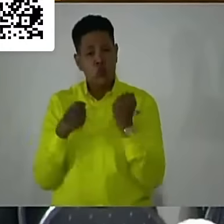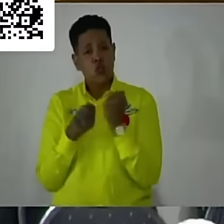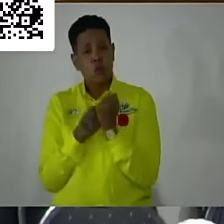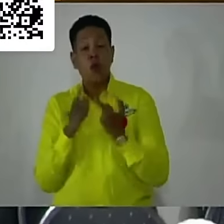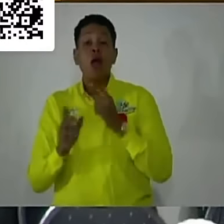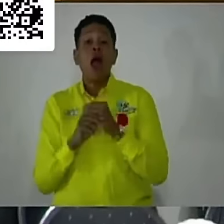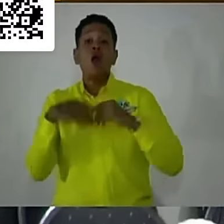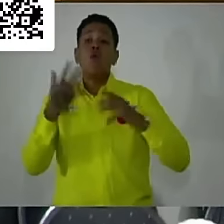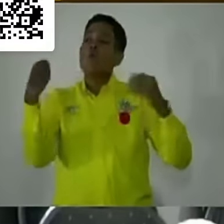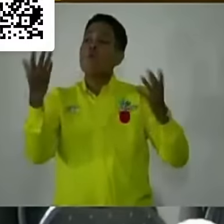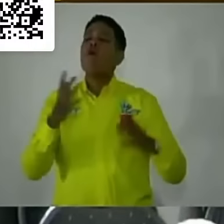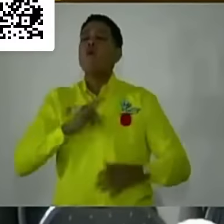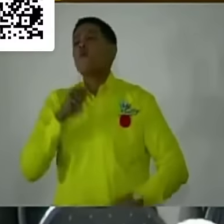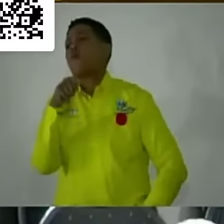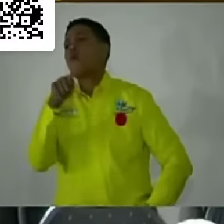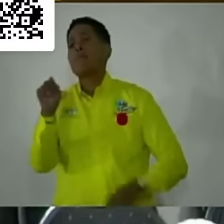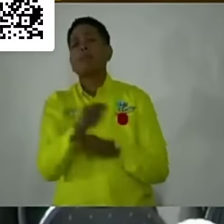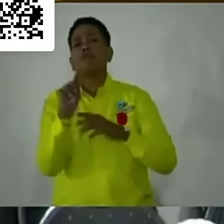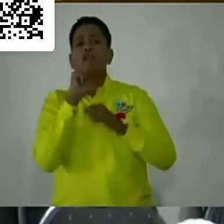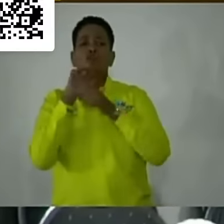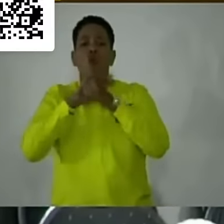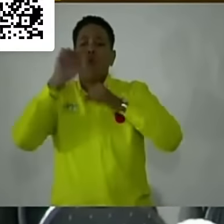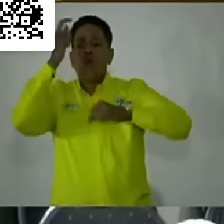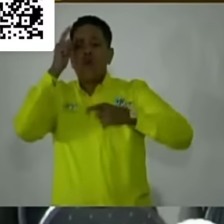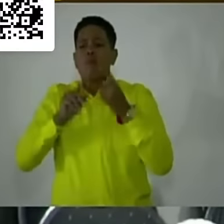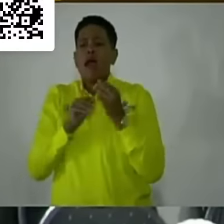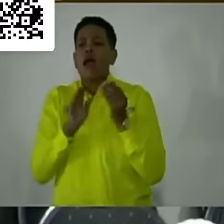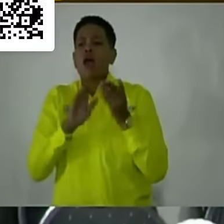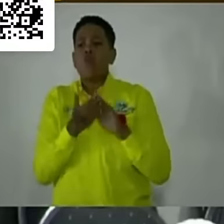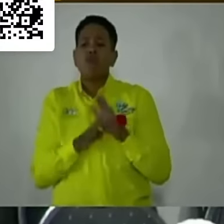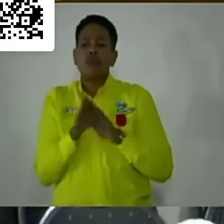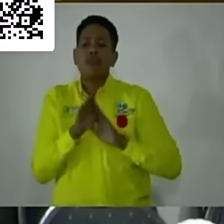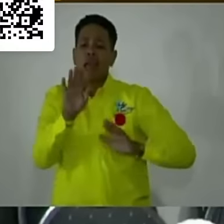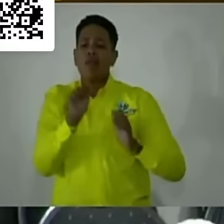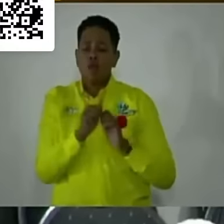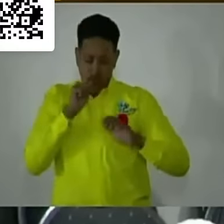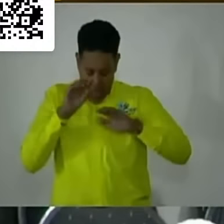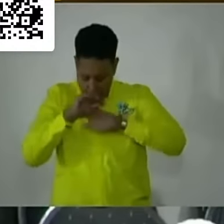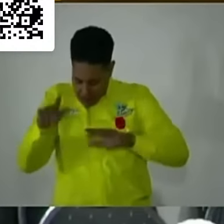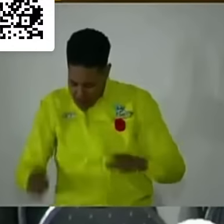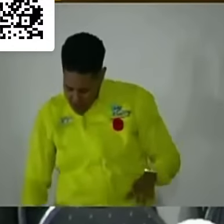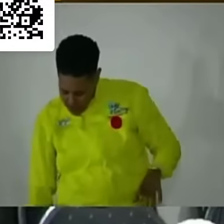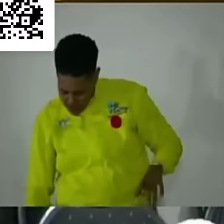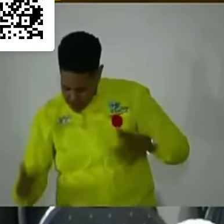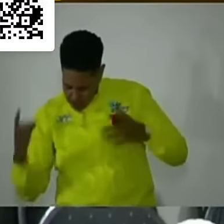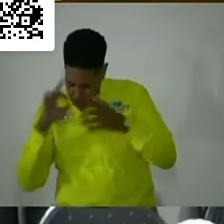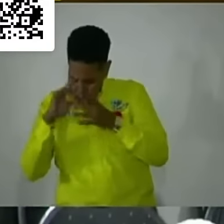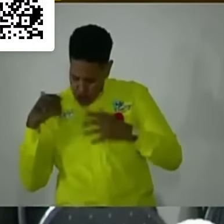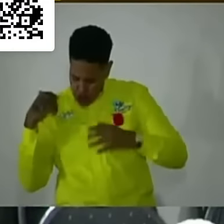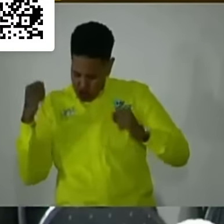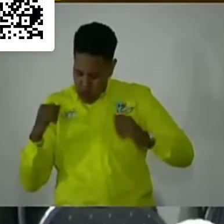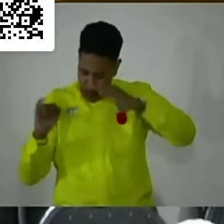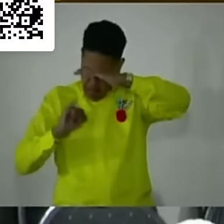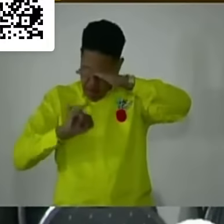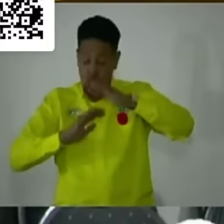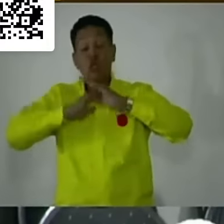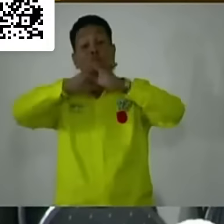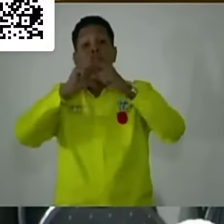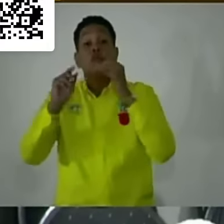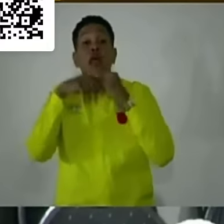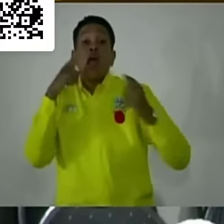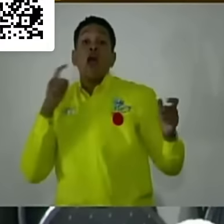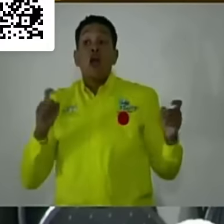as providing the Ministry of Local Government and Community Development with advice on the strengthening of infection prevention and